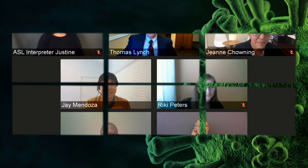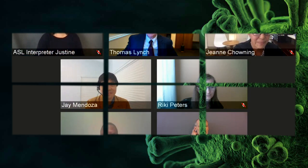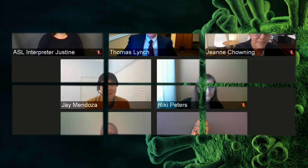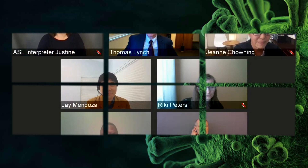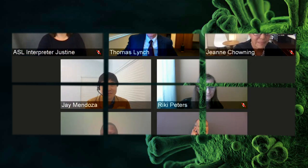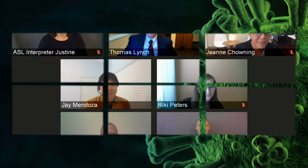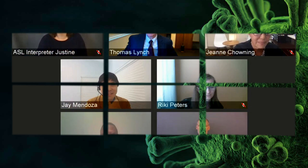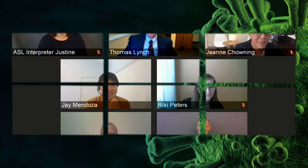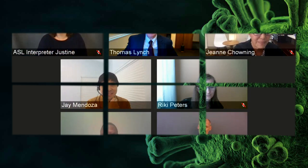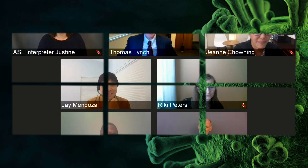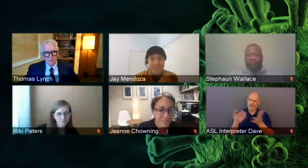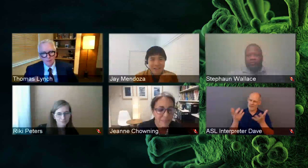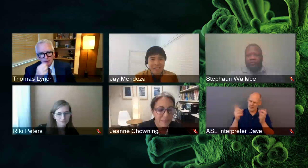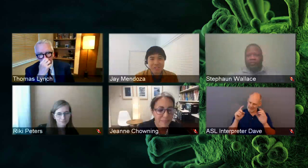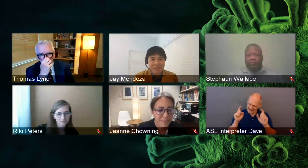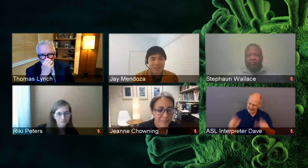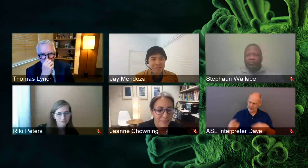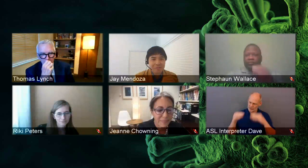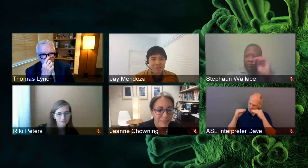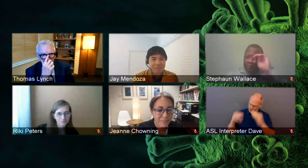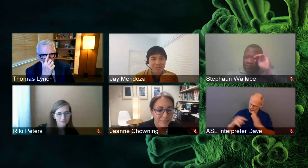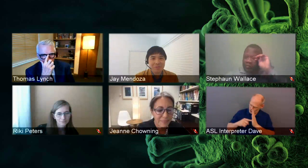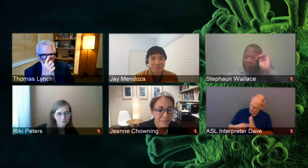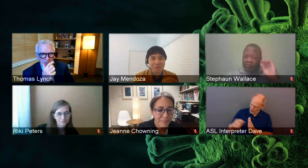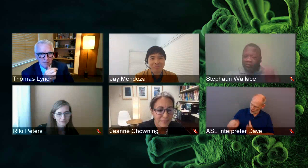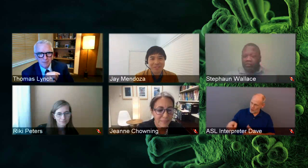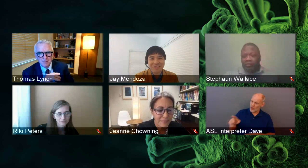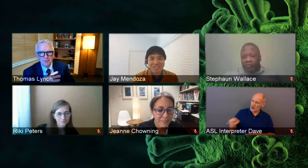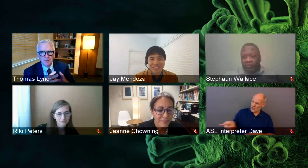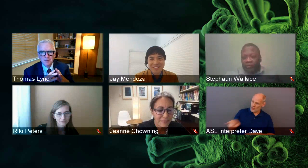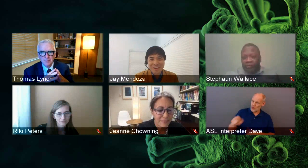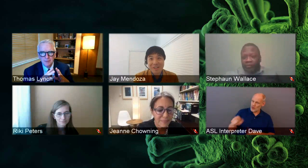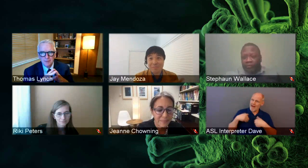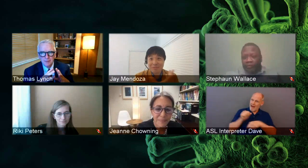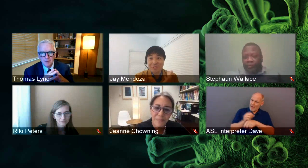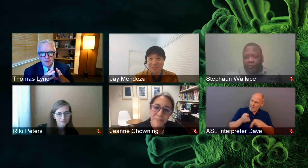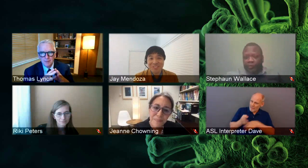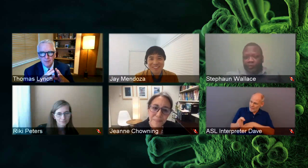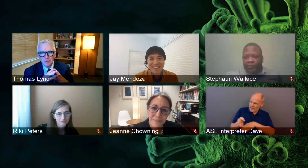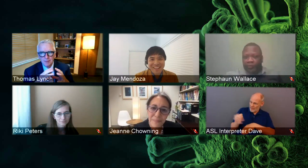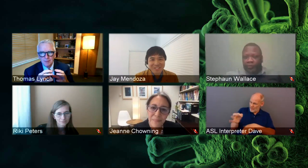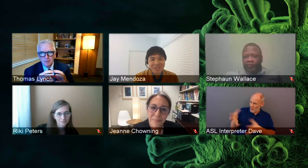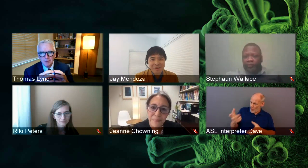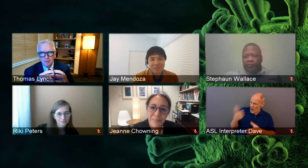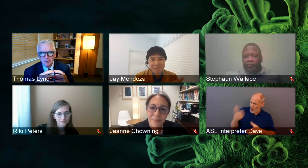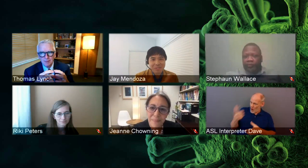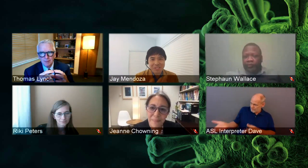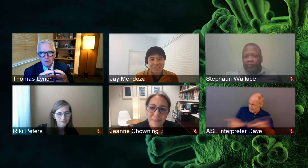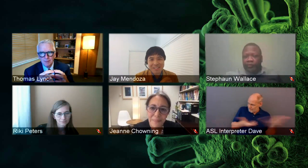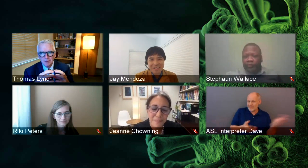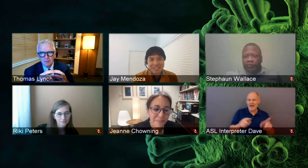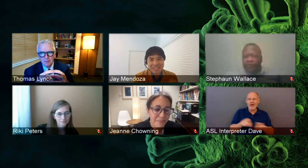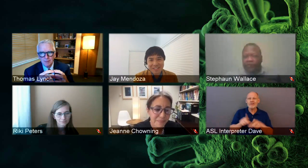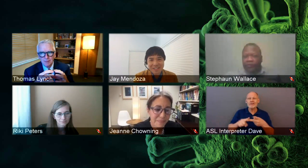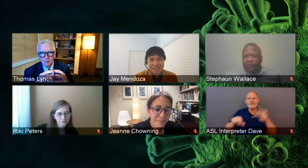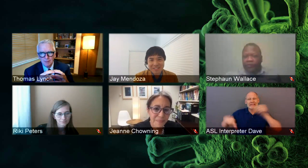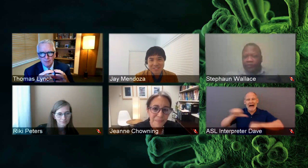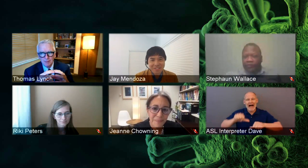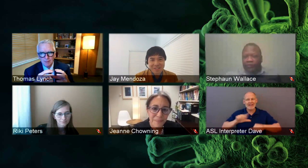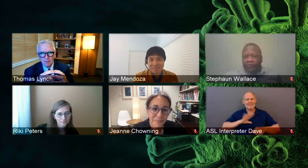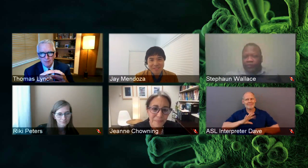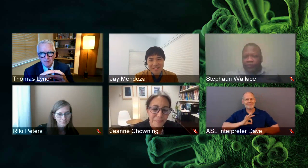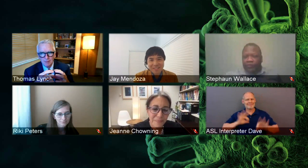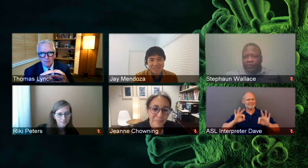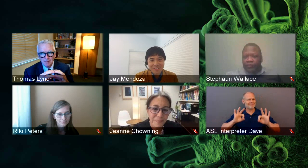this is this is a way forward and this is actually one of the most enjoyable parts of school. And so I really appreciate Jeannie and